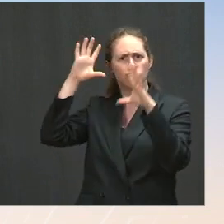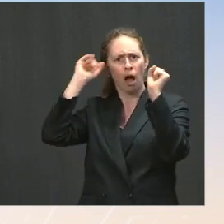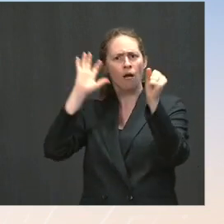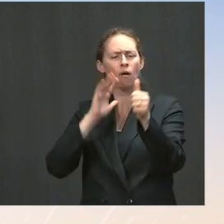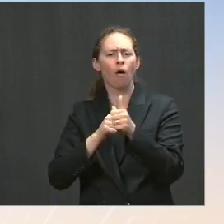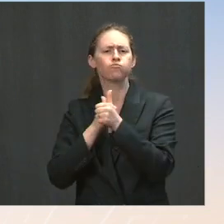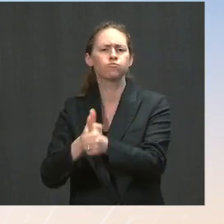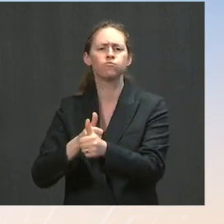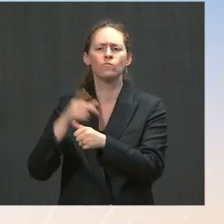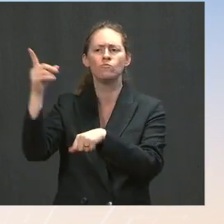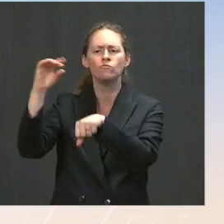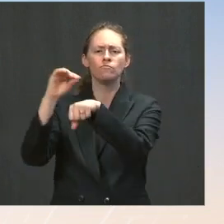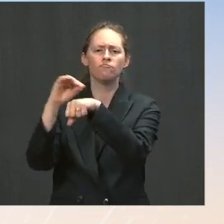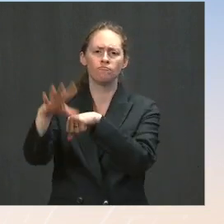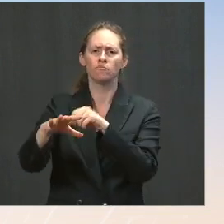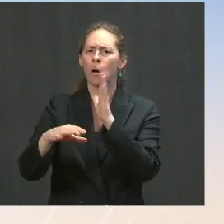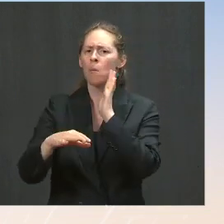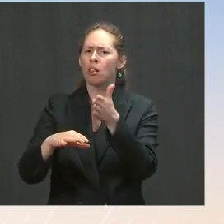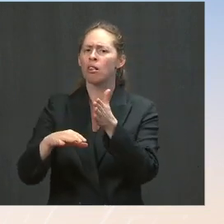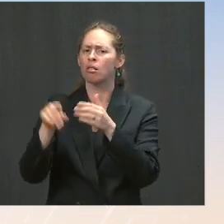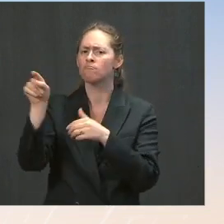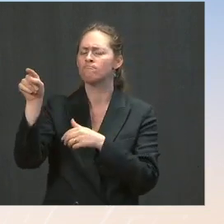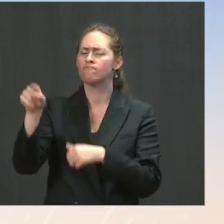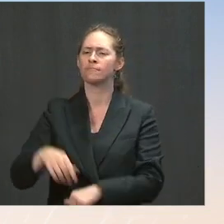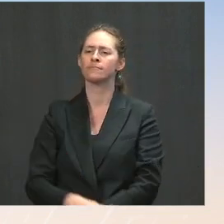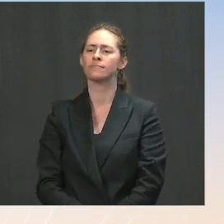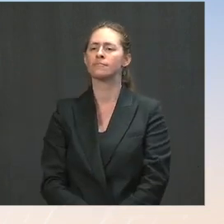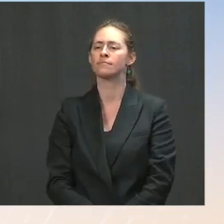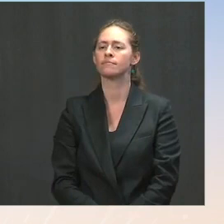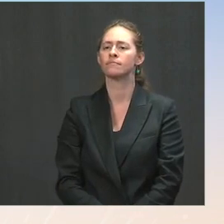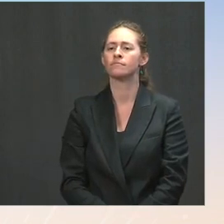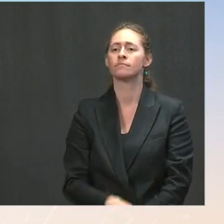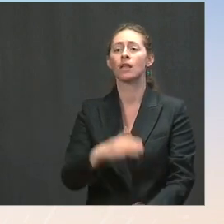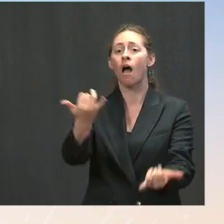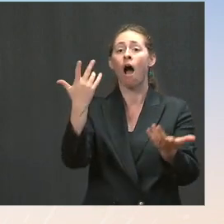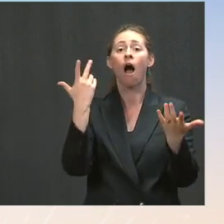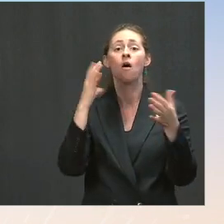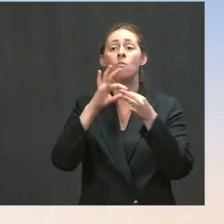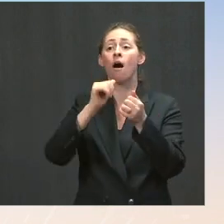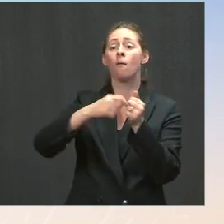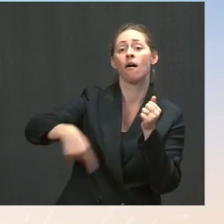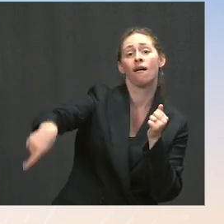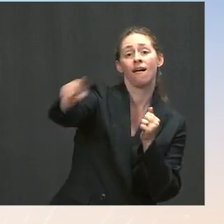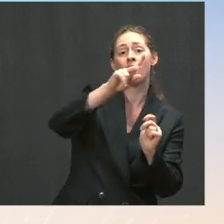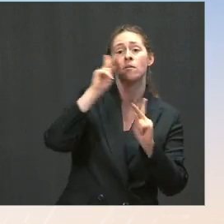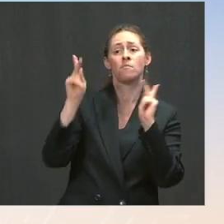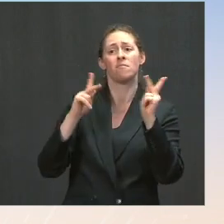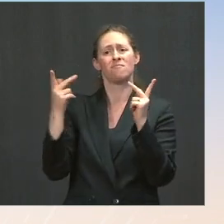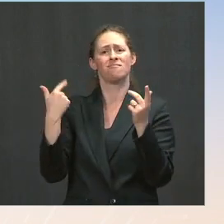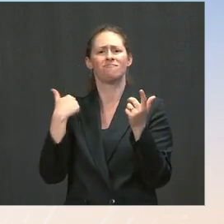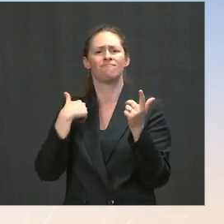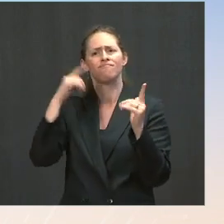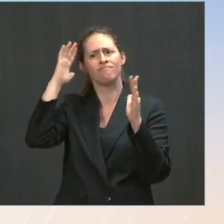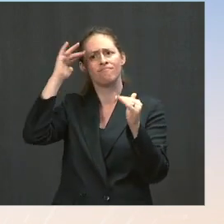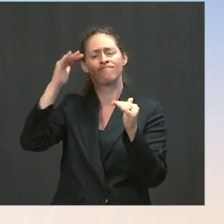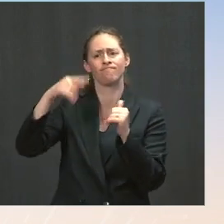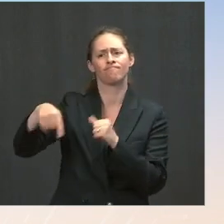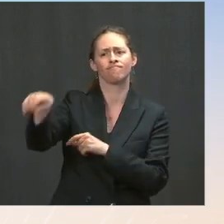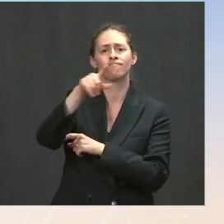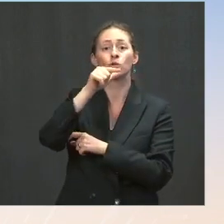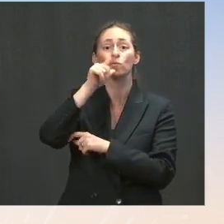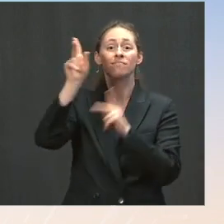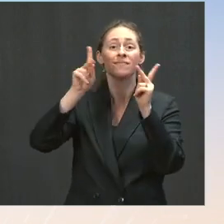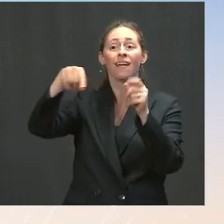case. As it relates to the American public, I mean, our hope is certainly that elected officials, leaders, civic